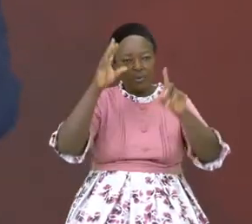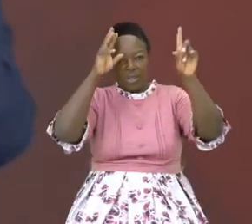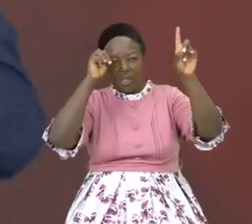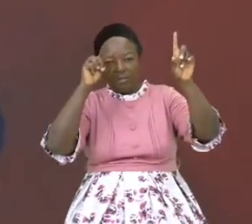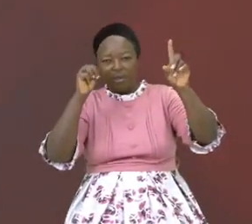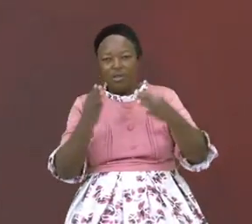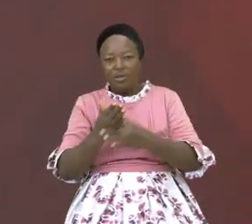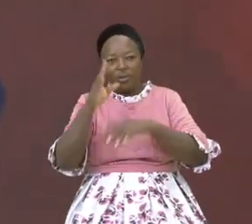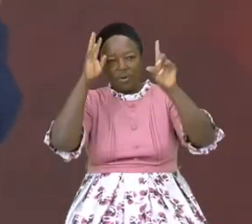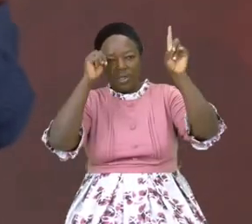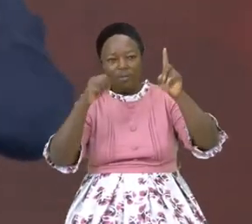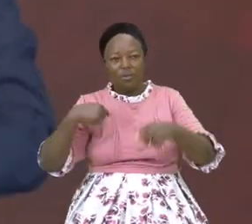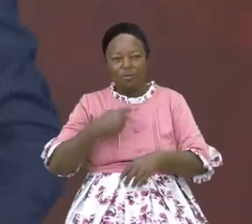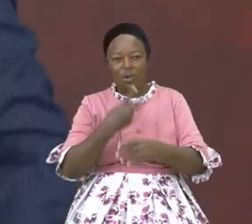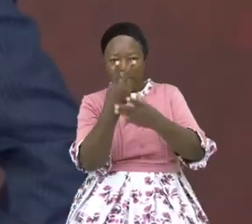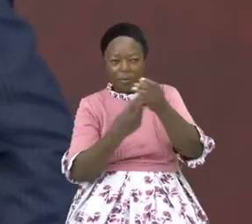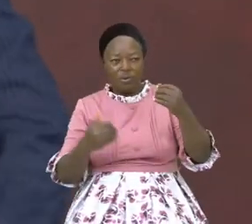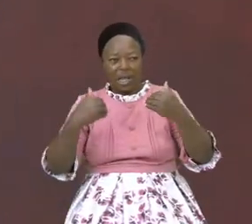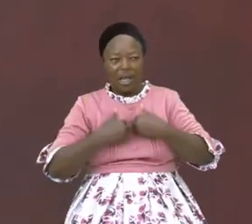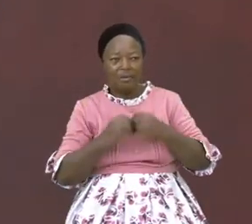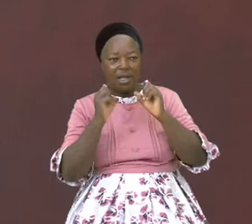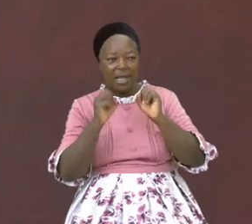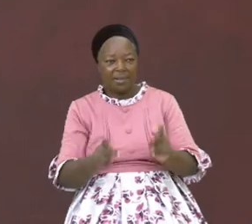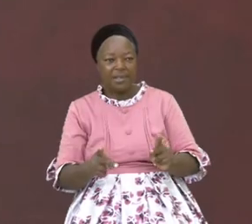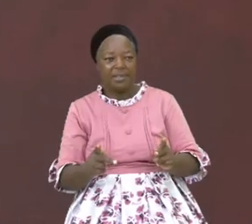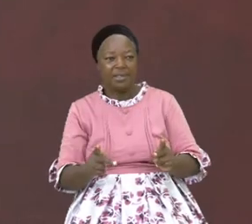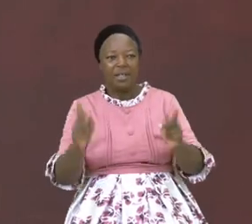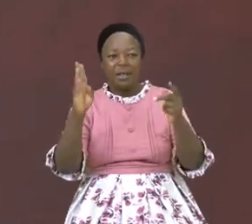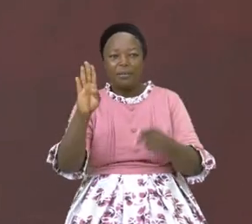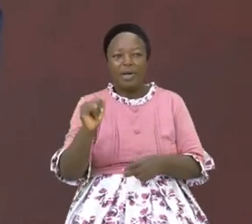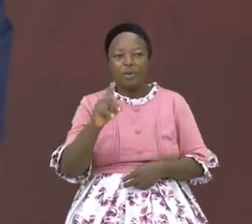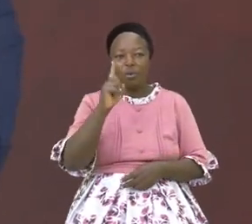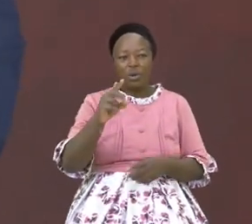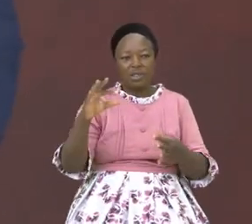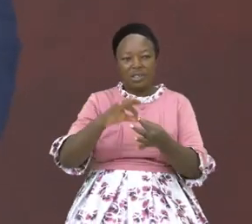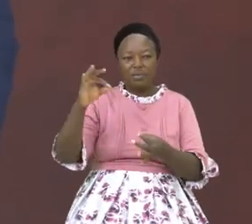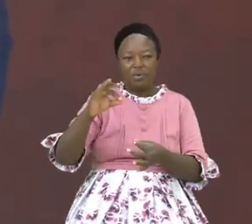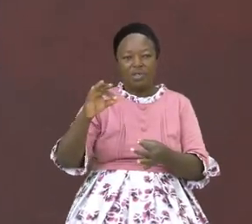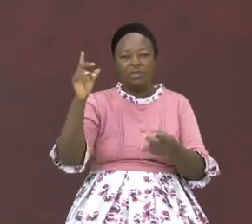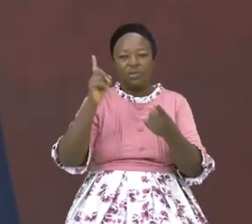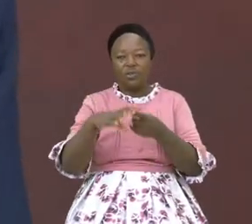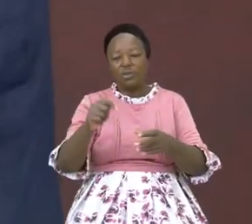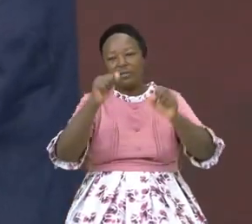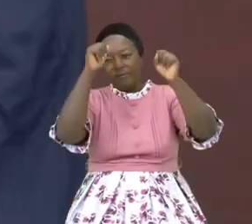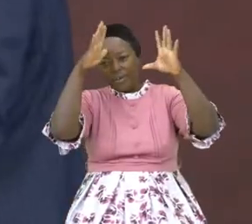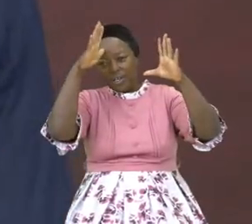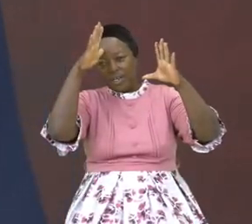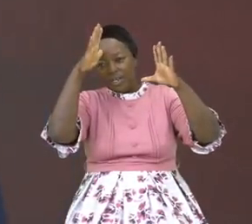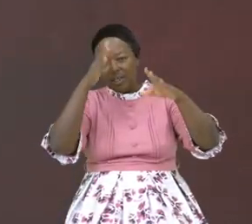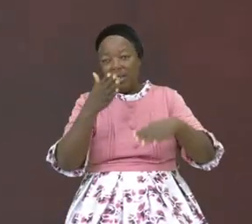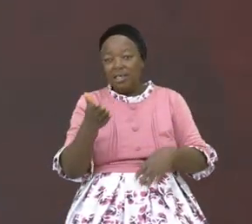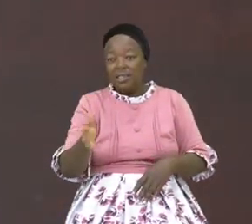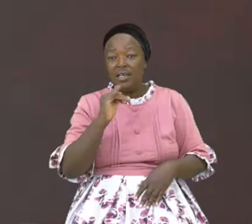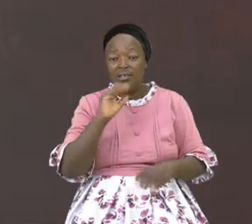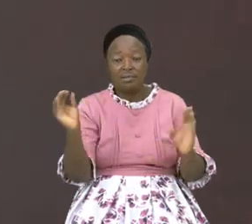through him, we both have access by one spirit unto the Father. There is no